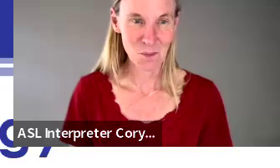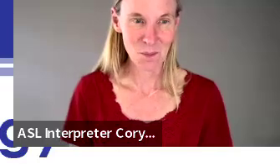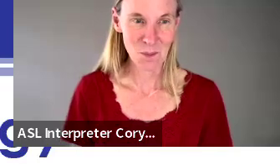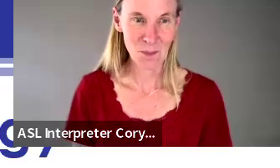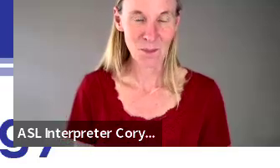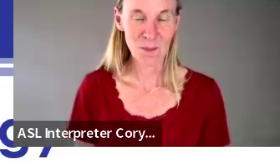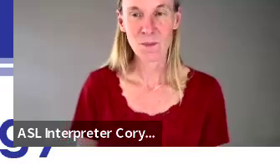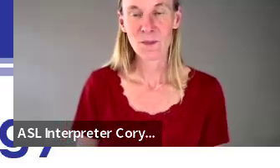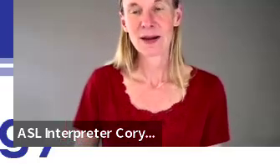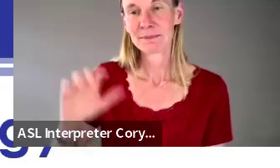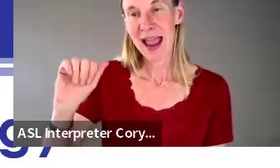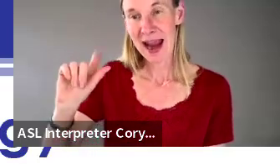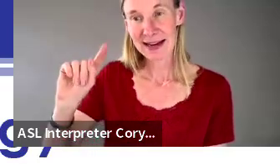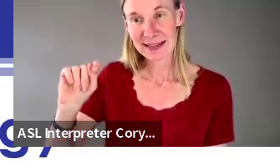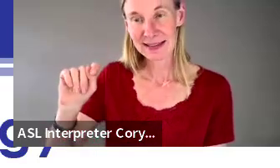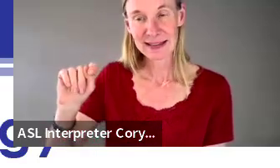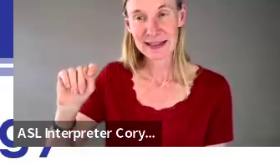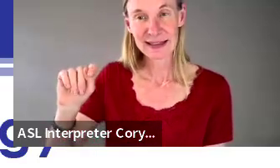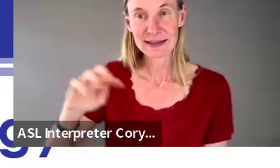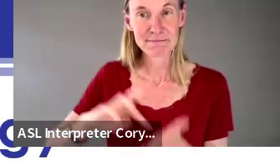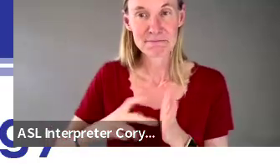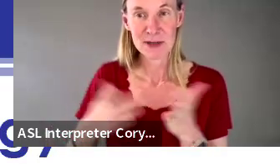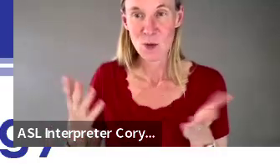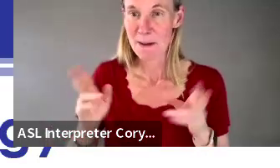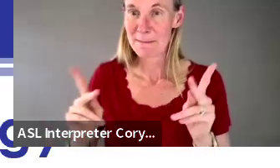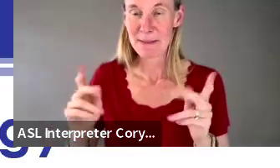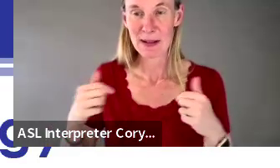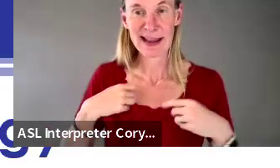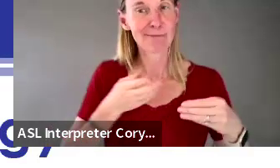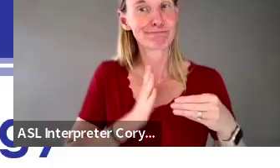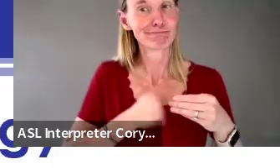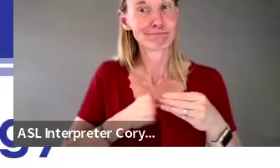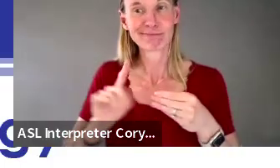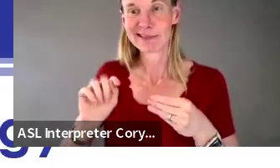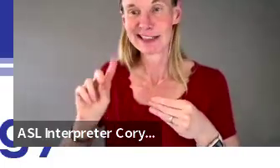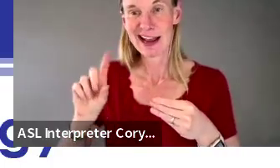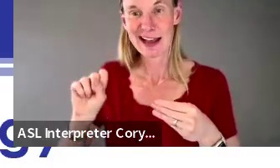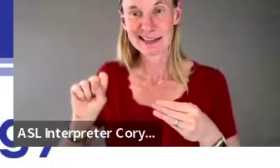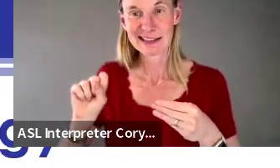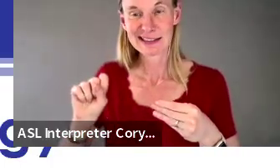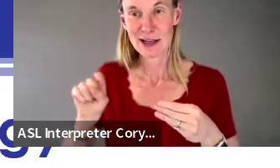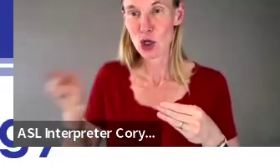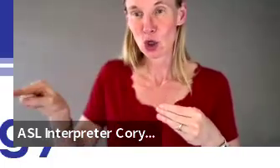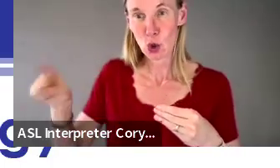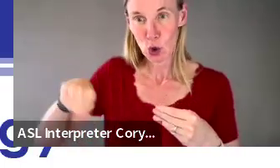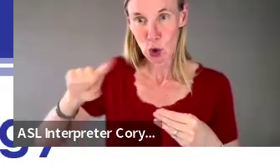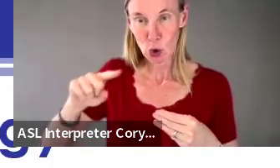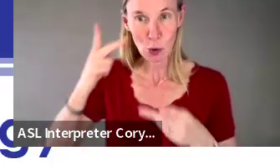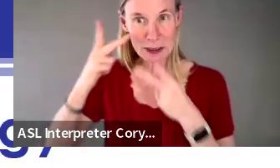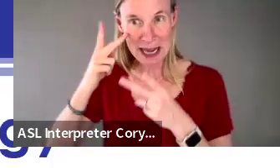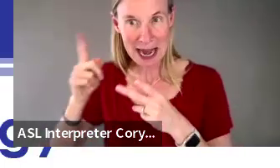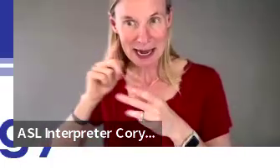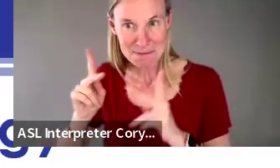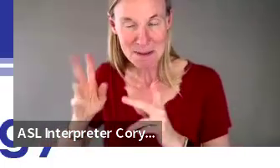Assistive technology allows folks to complete tasks that may be taken for granted. Things